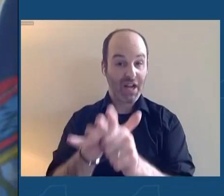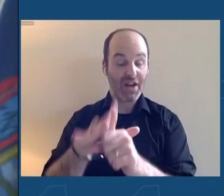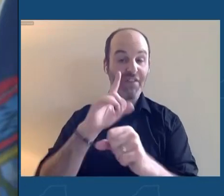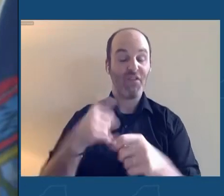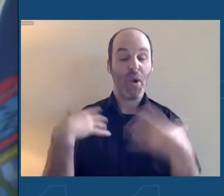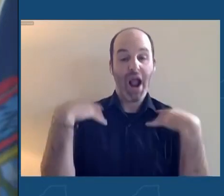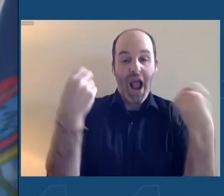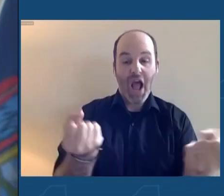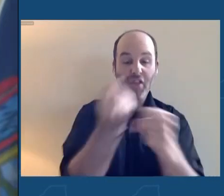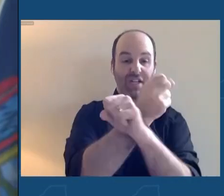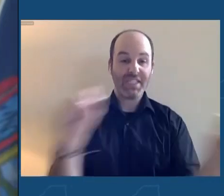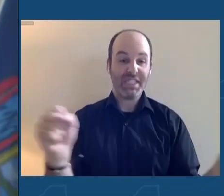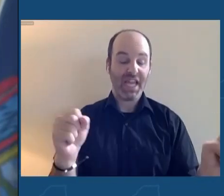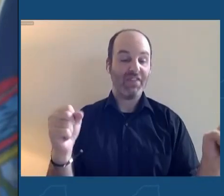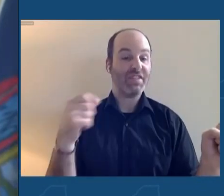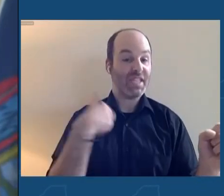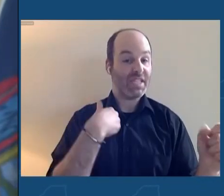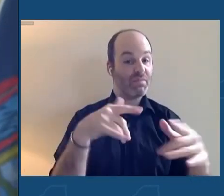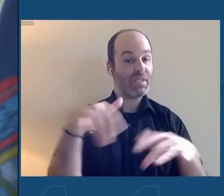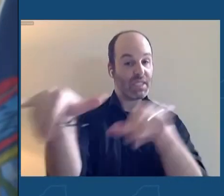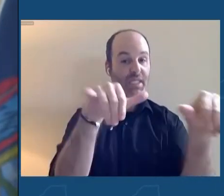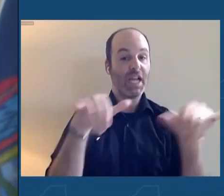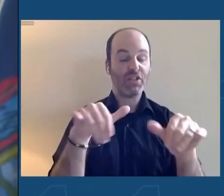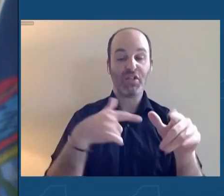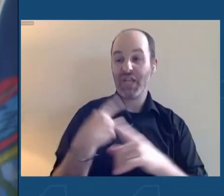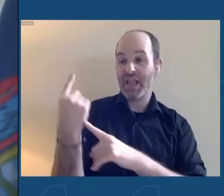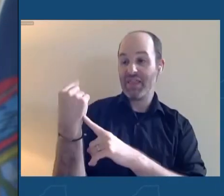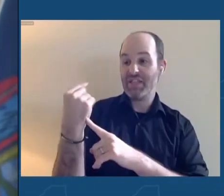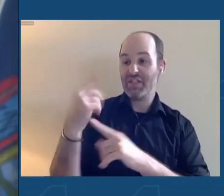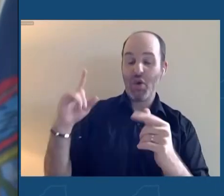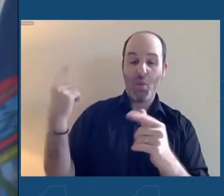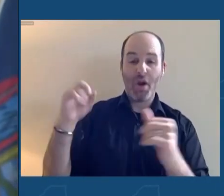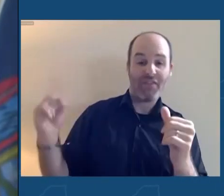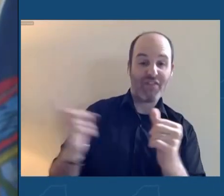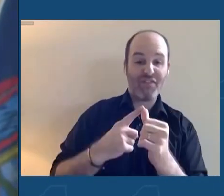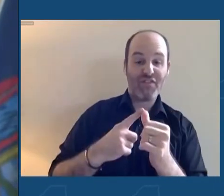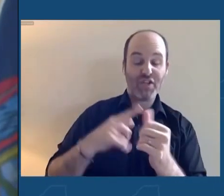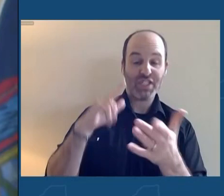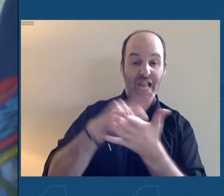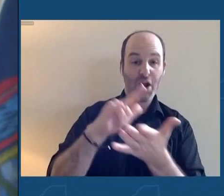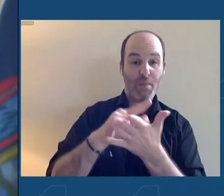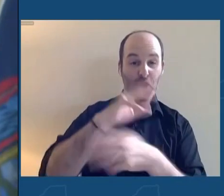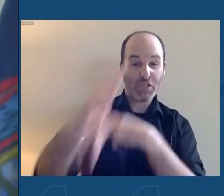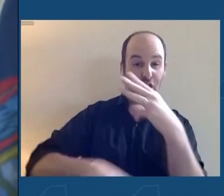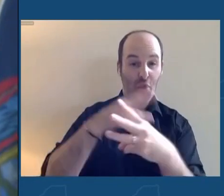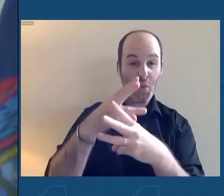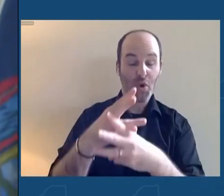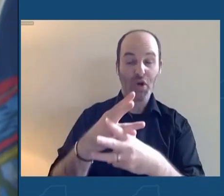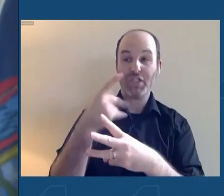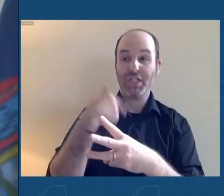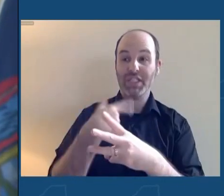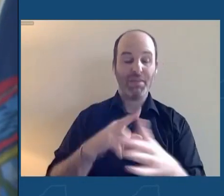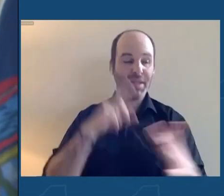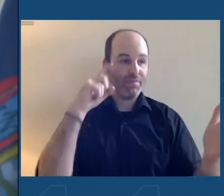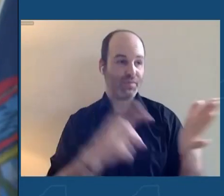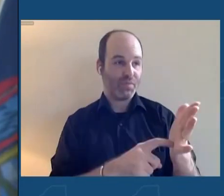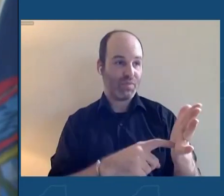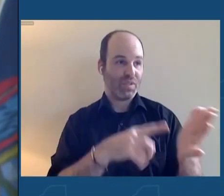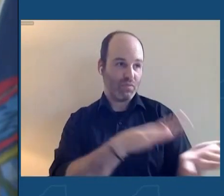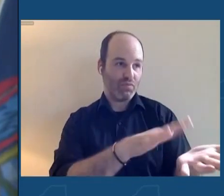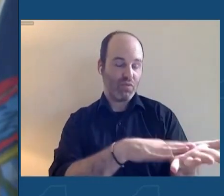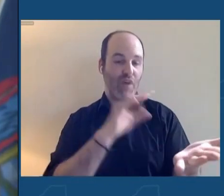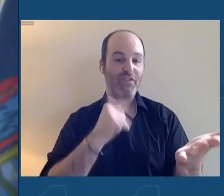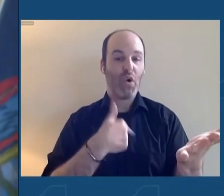standards. And last year, being one of the first airports in the world to be accredited for our carbon reduction efforts.